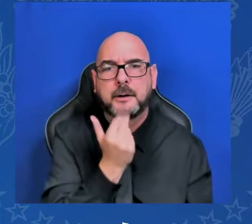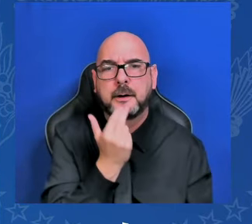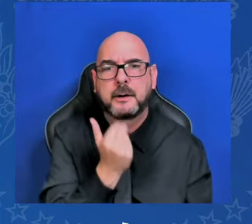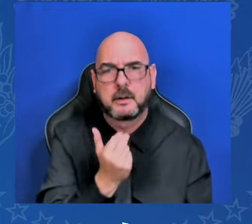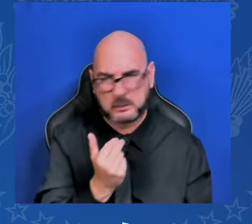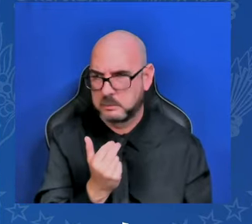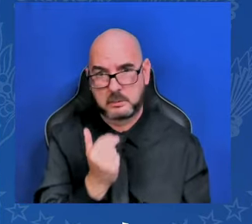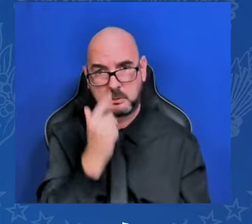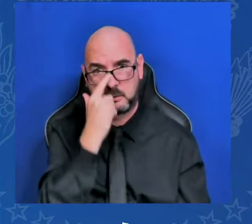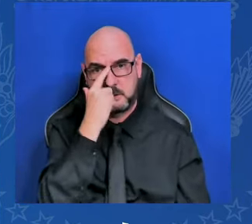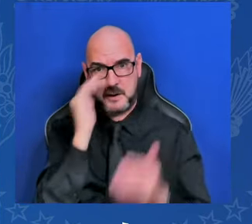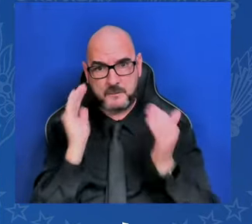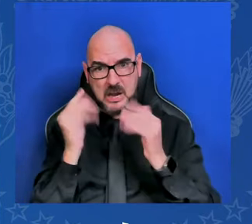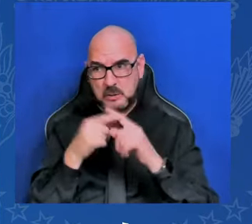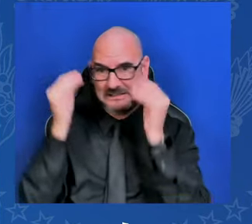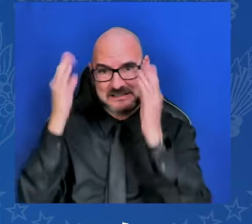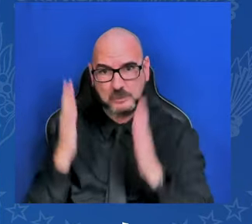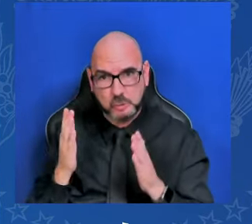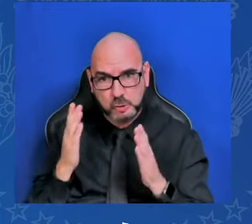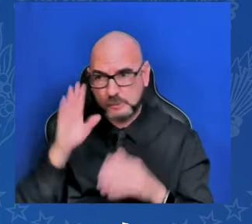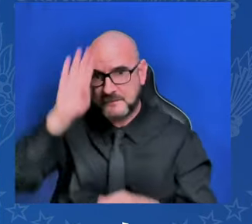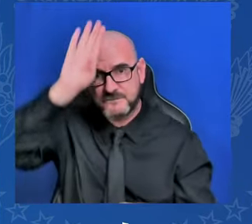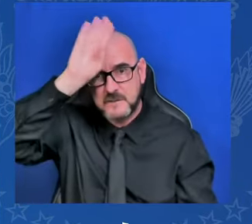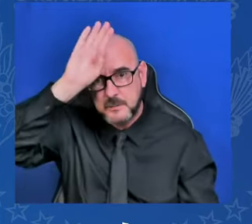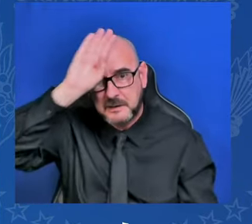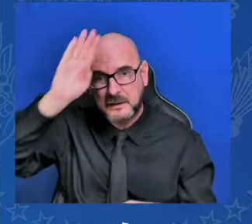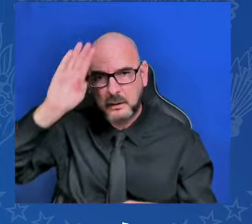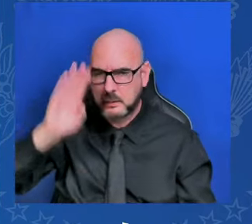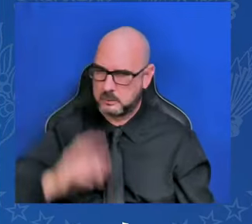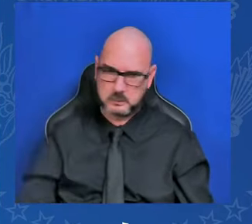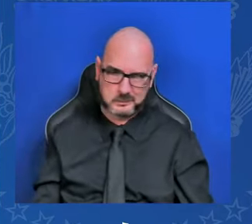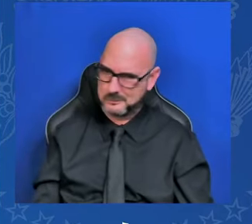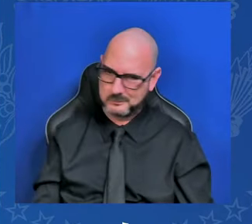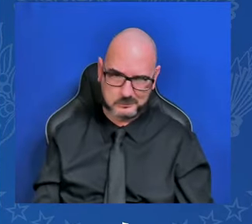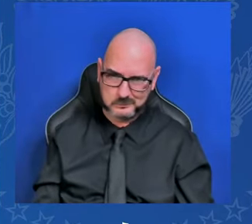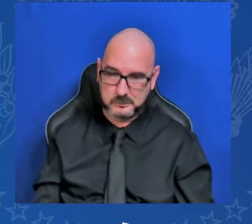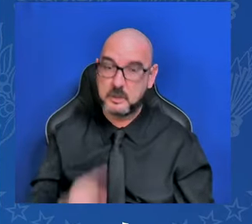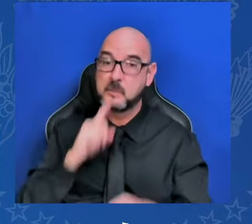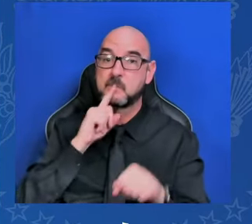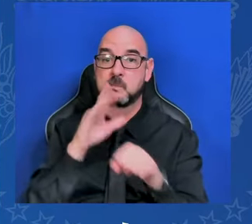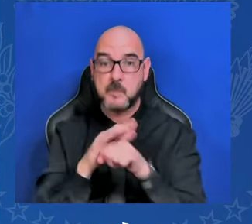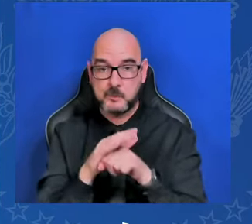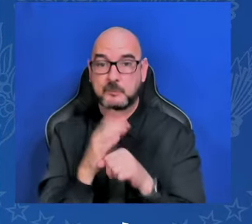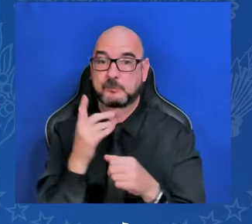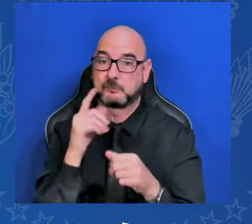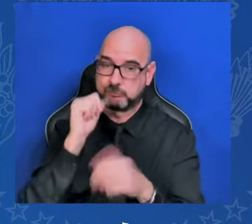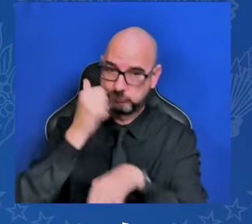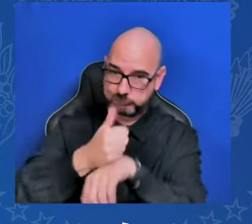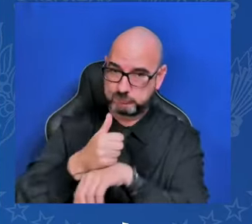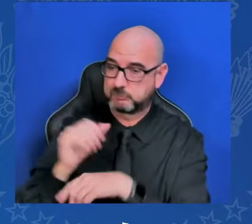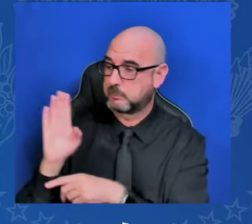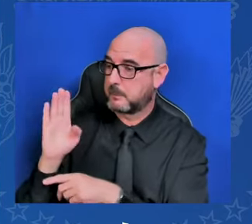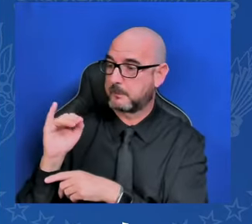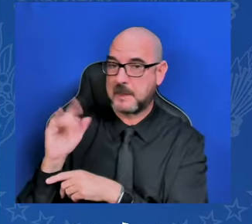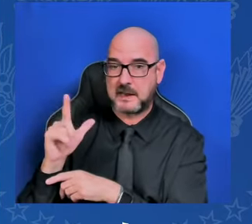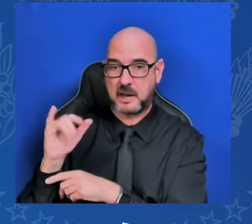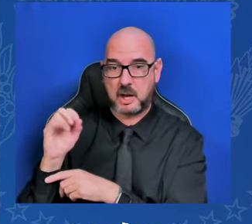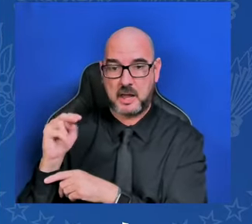list. I promised a billionaire minimum tax of 25%. If we did that, it would raise